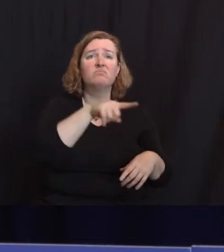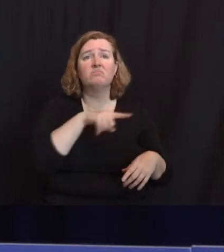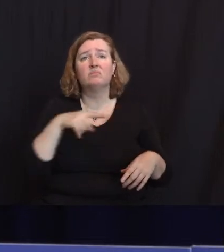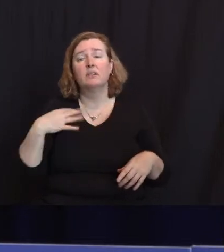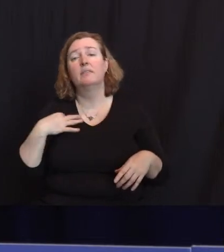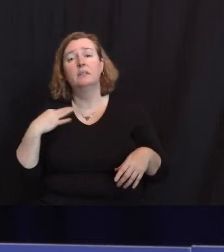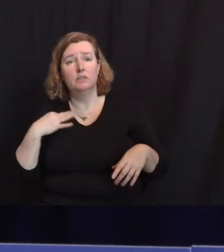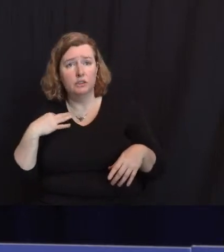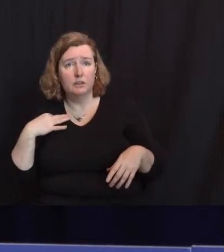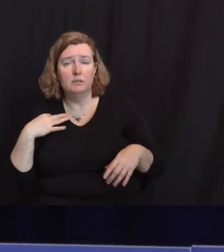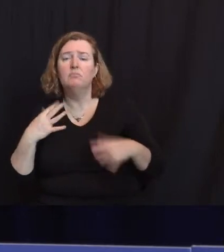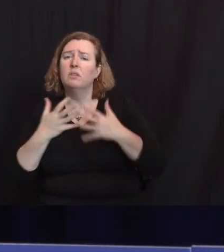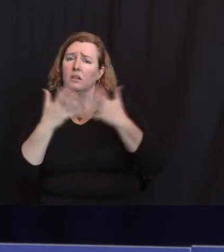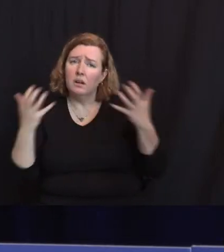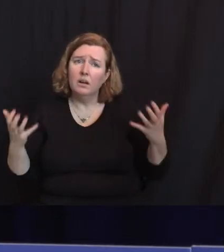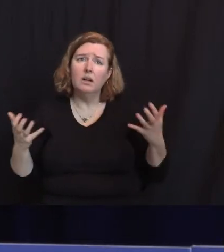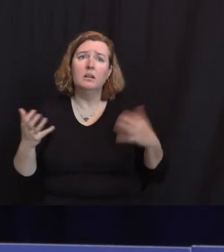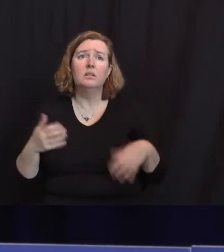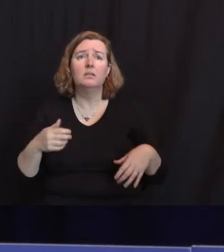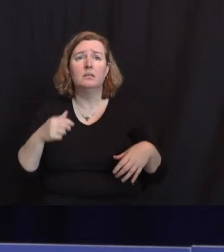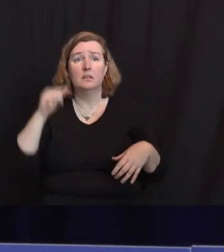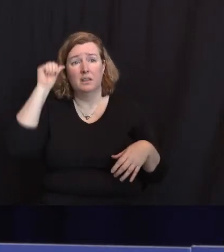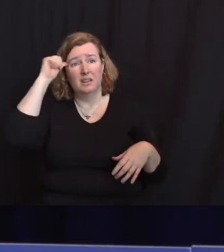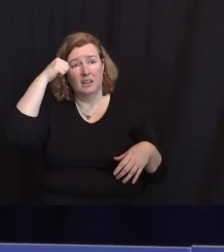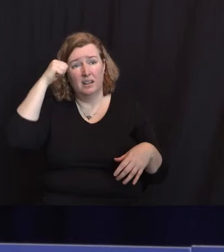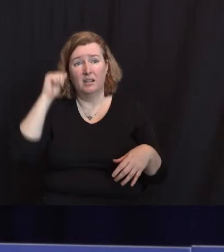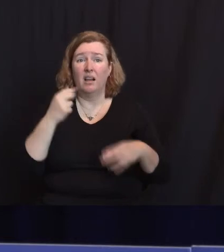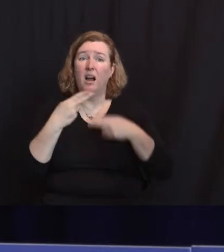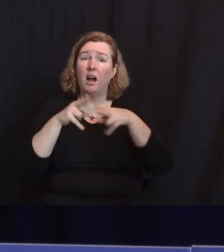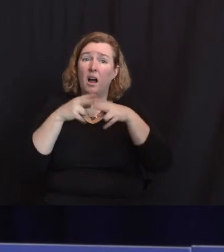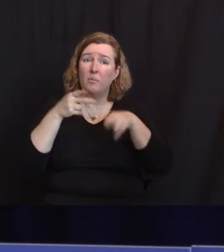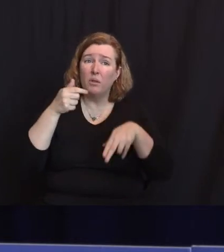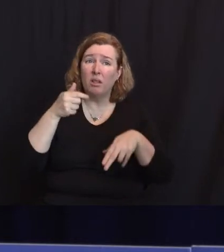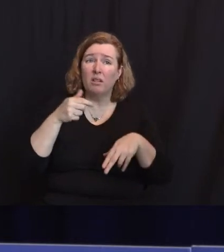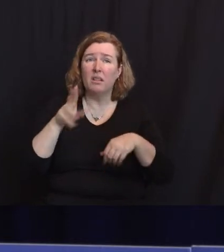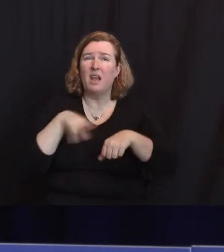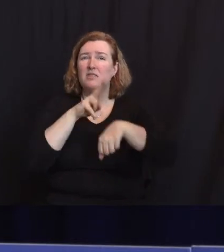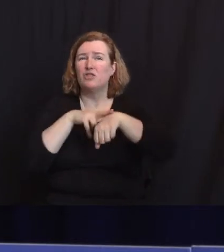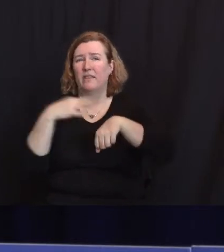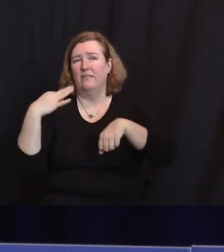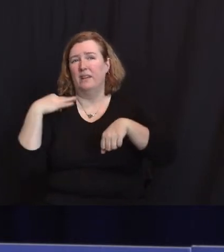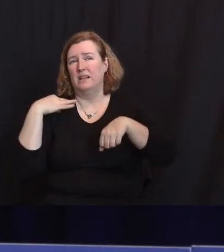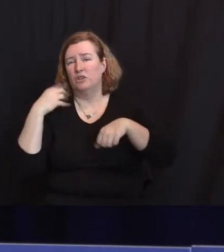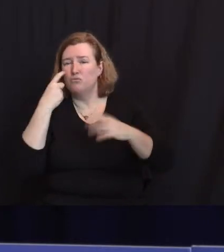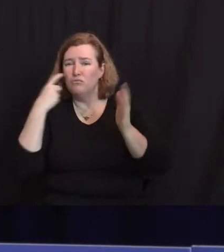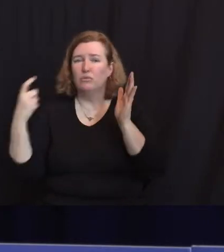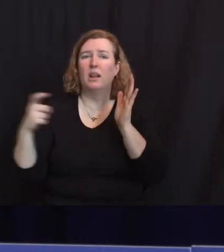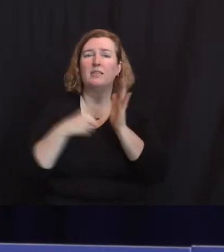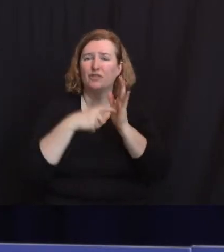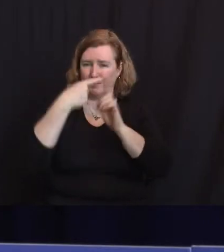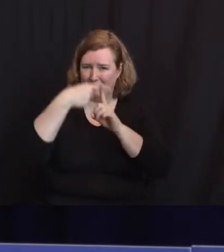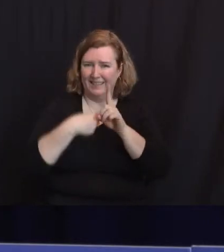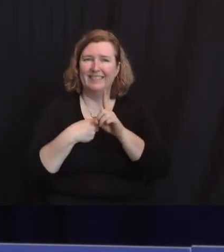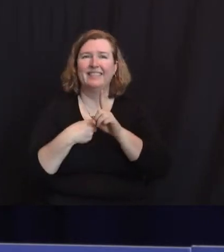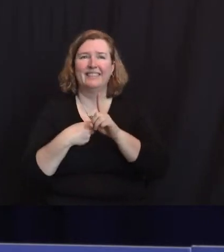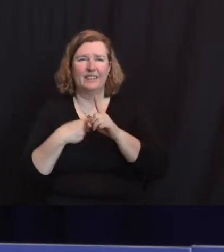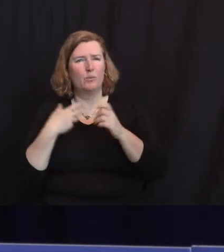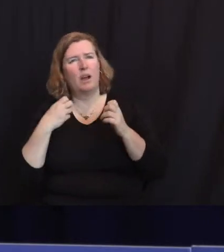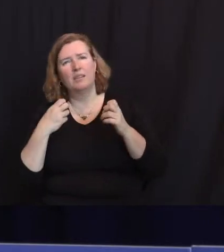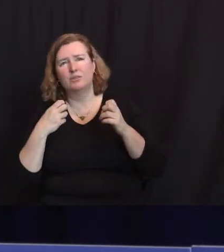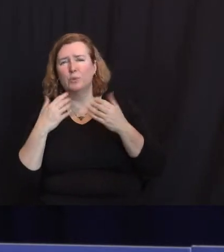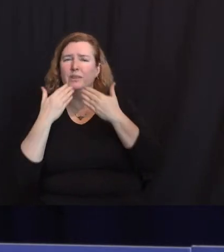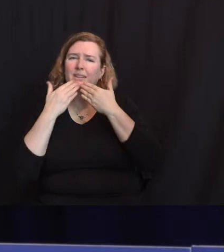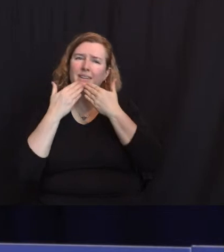volunteerism. April is National Volunteer Recognition Month, and we want to thank the New Jersey Medical Reserve Corps for their